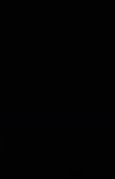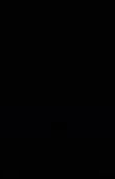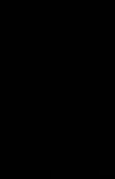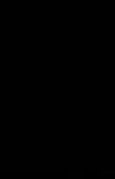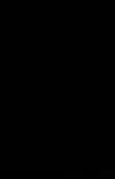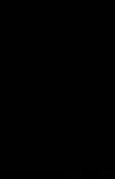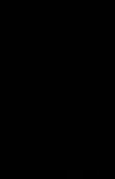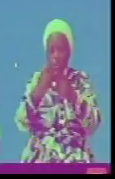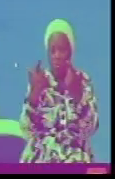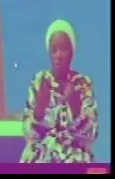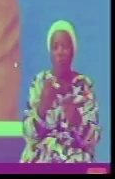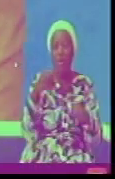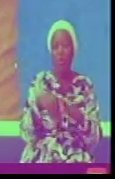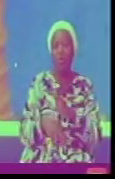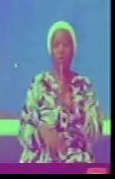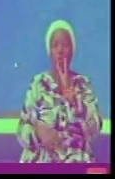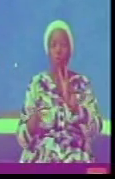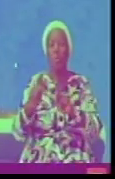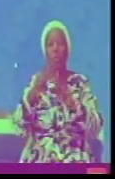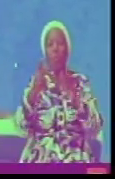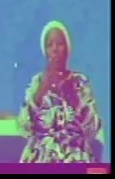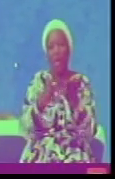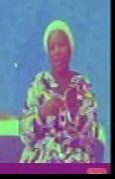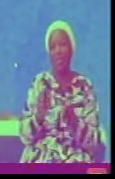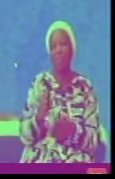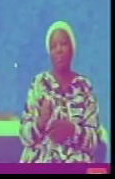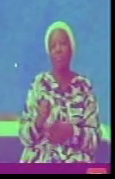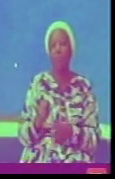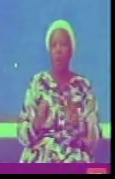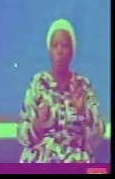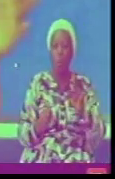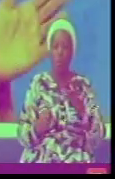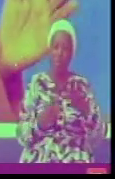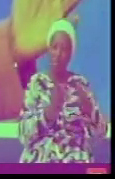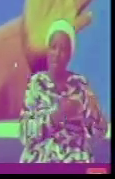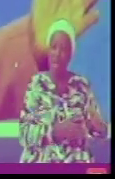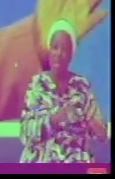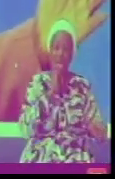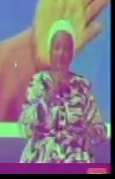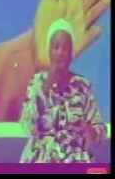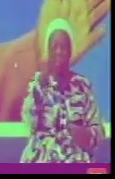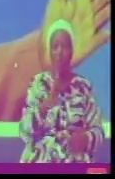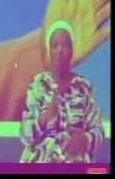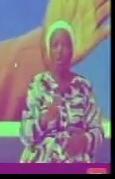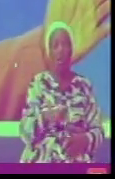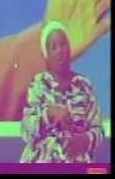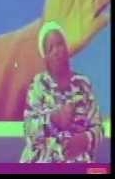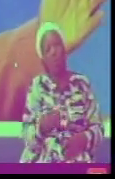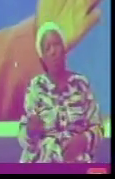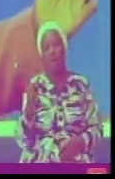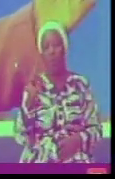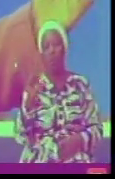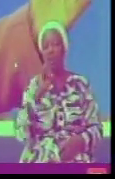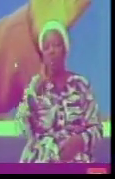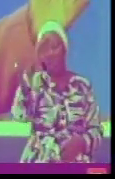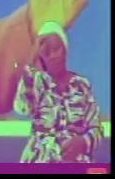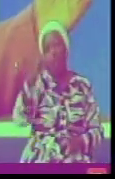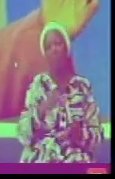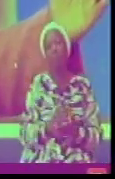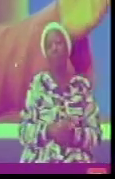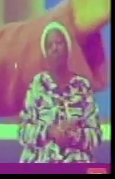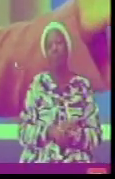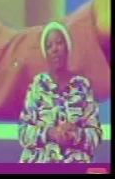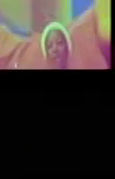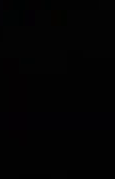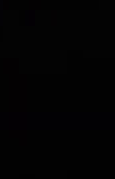man. You know, everything you do is classified into two parts. One side